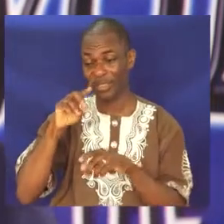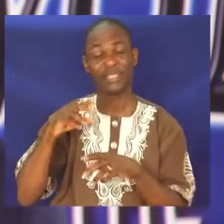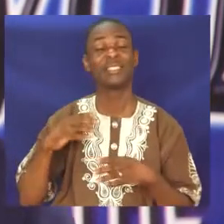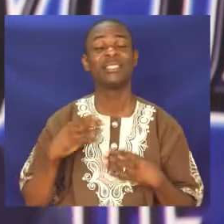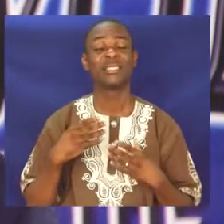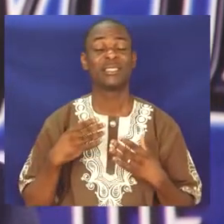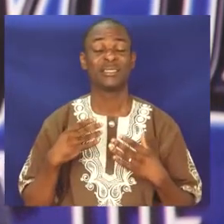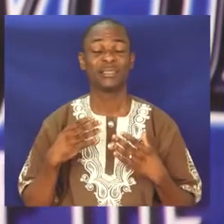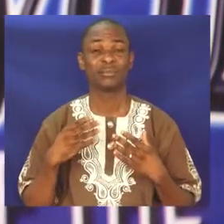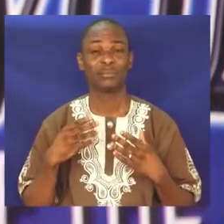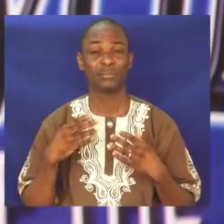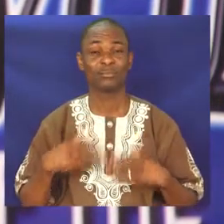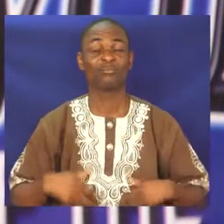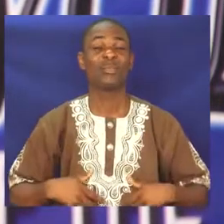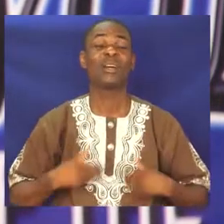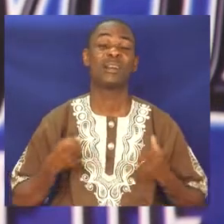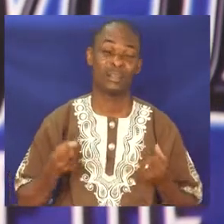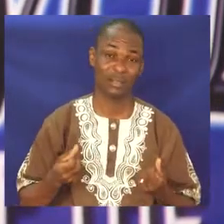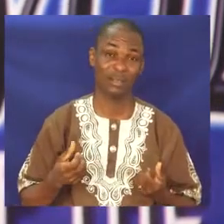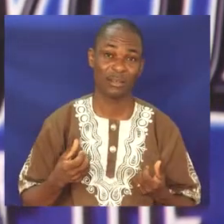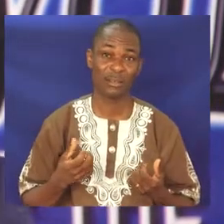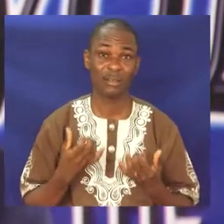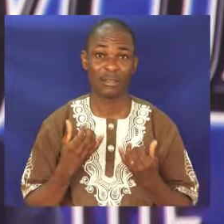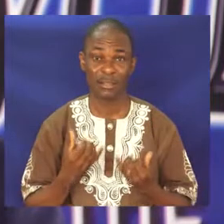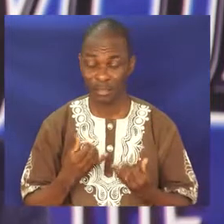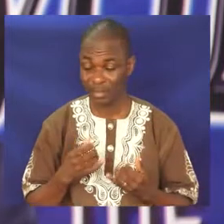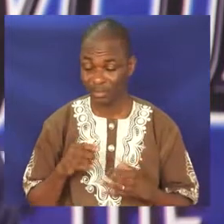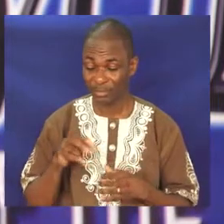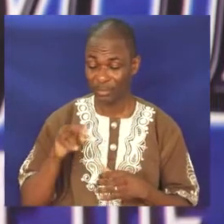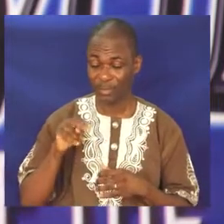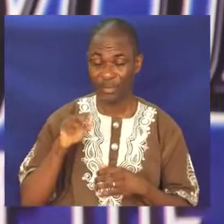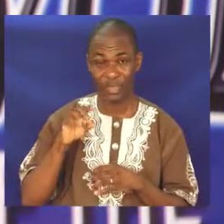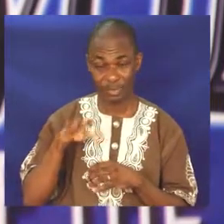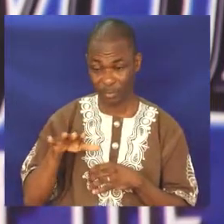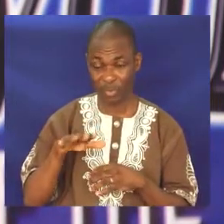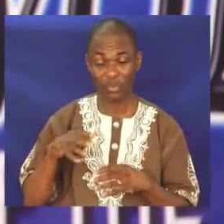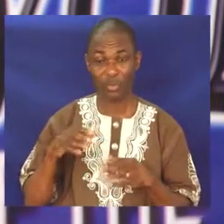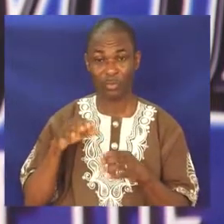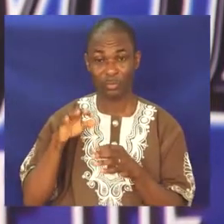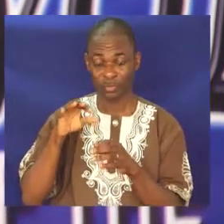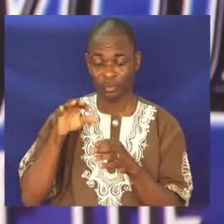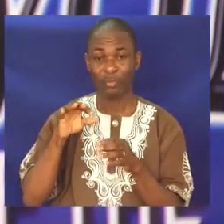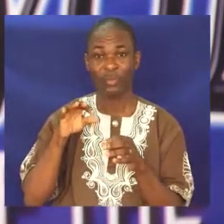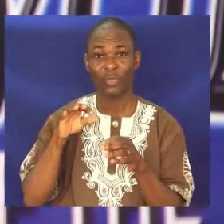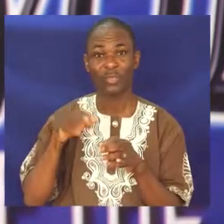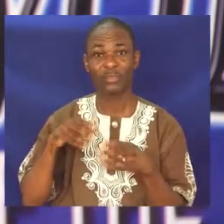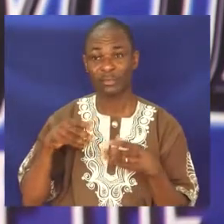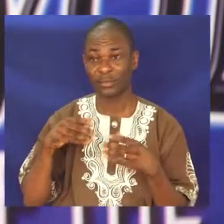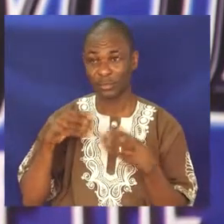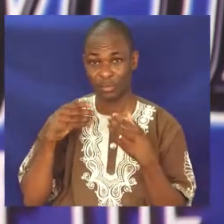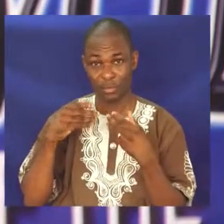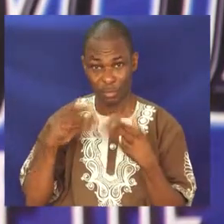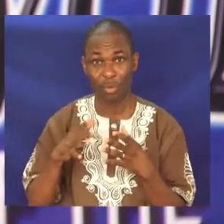ni se NDC enkuguo e wo yabato ayeto ye mu no wo a wutie mi anopae no e de